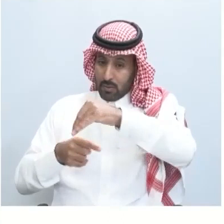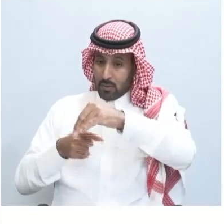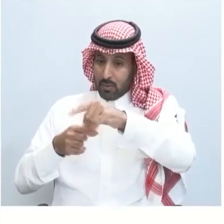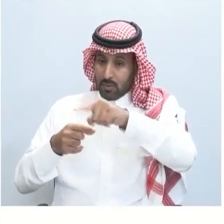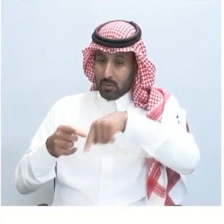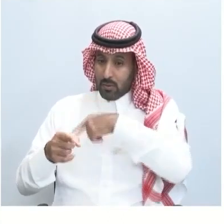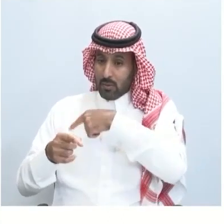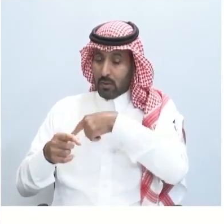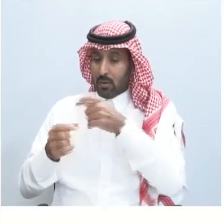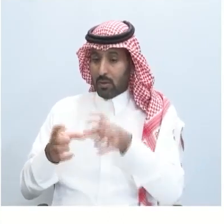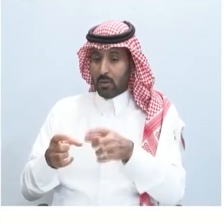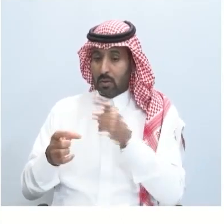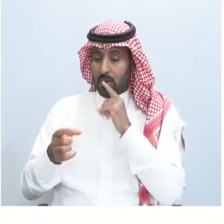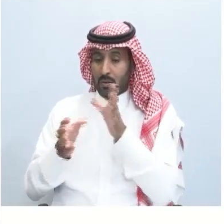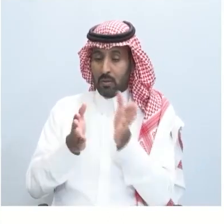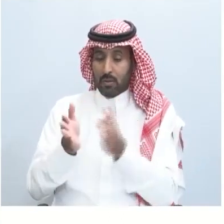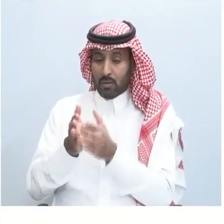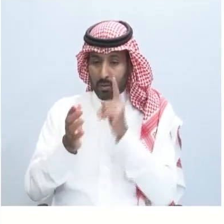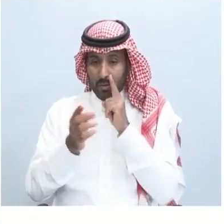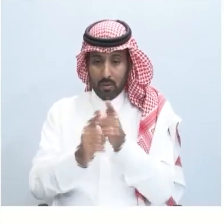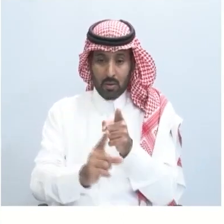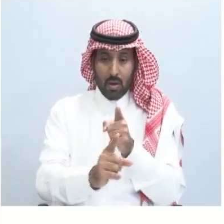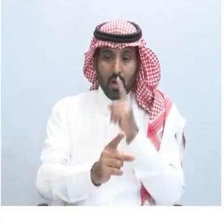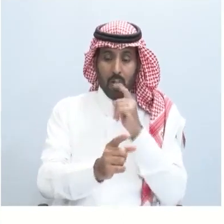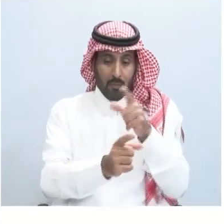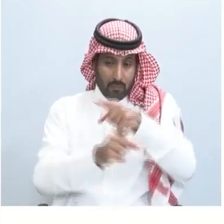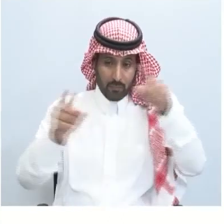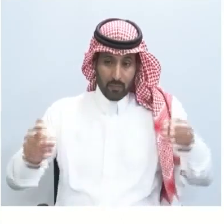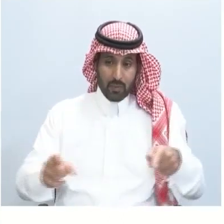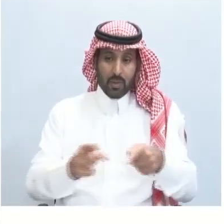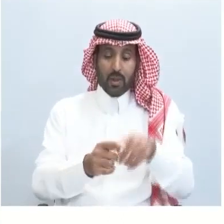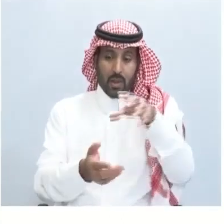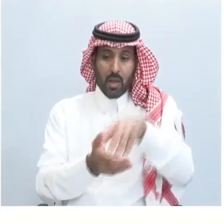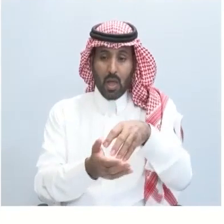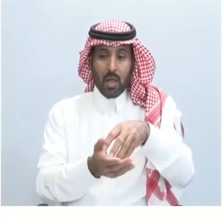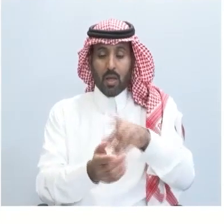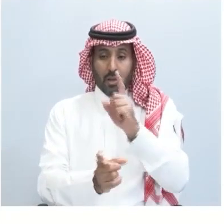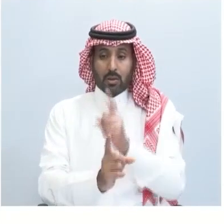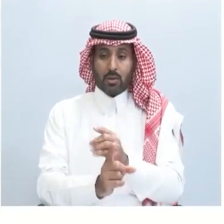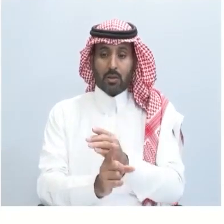is the goal line. The area in front of the goal is called the crease.